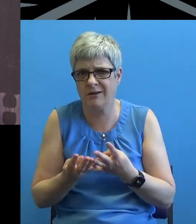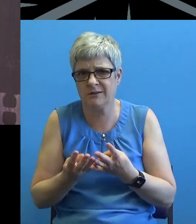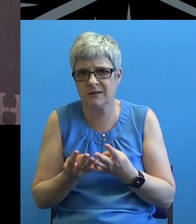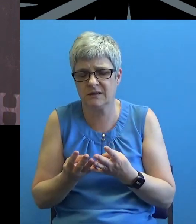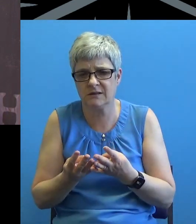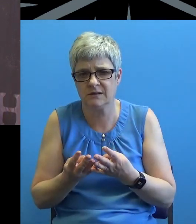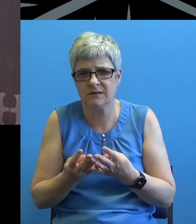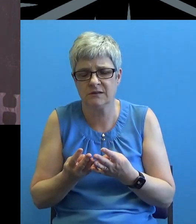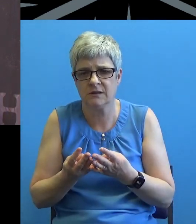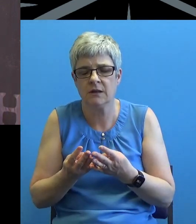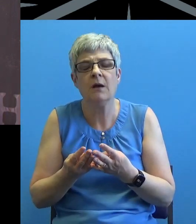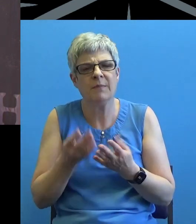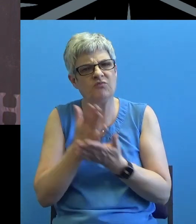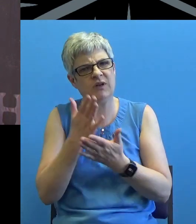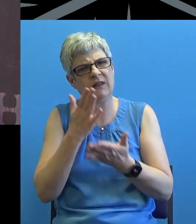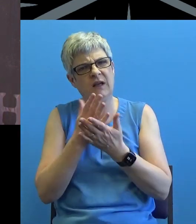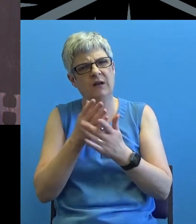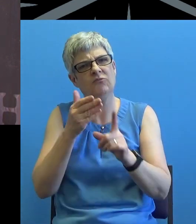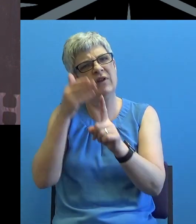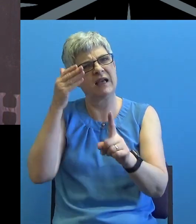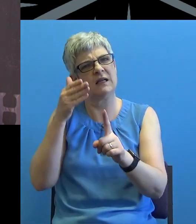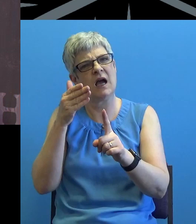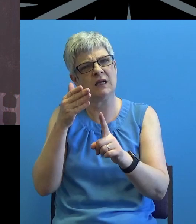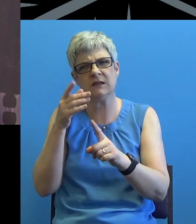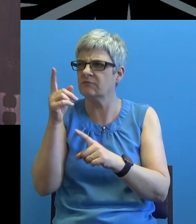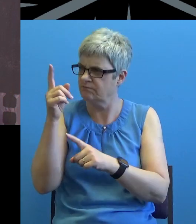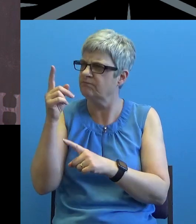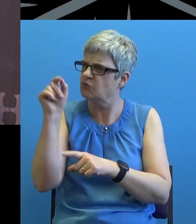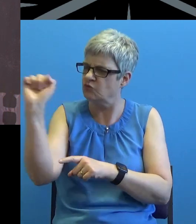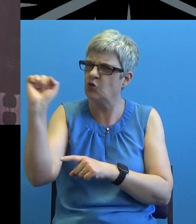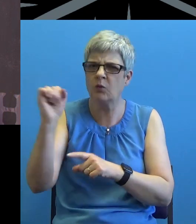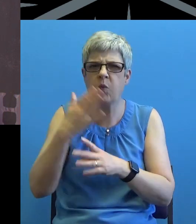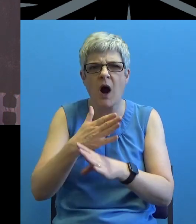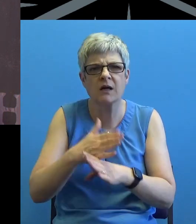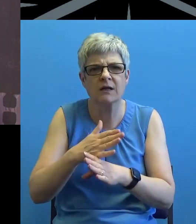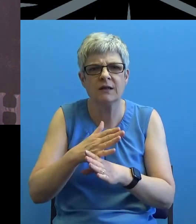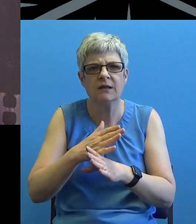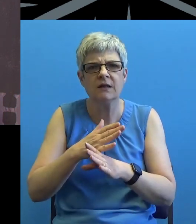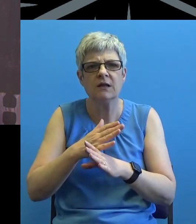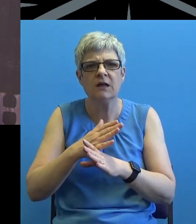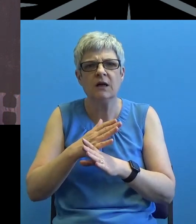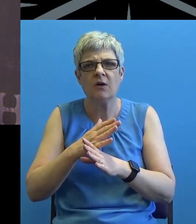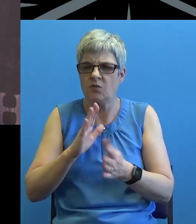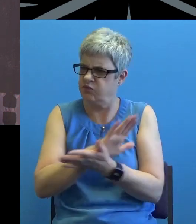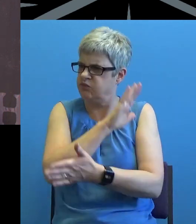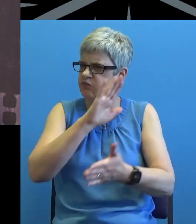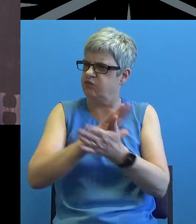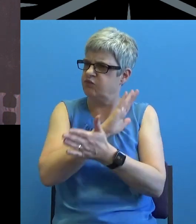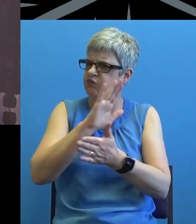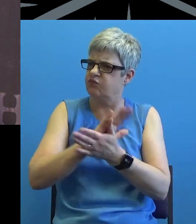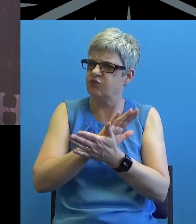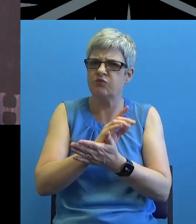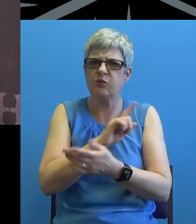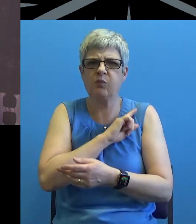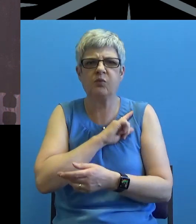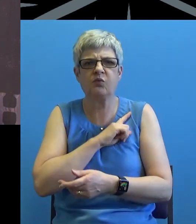world, but recognizing where you're at work, rejoicing in changed lives.